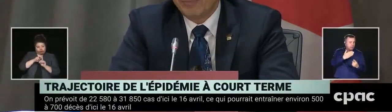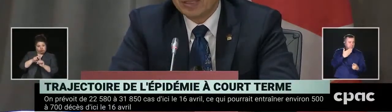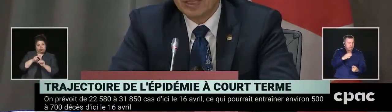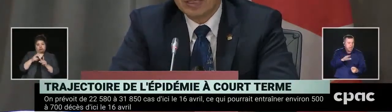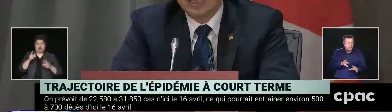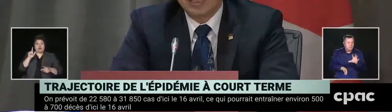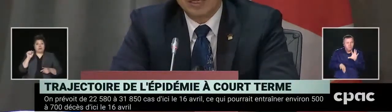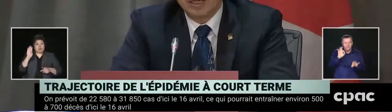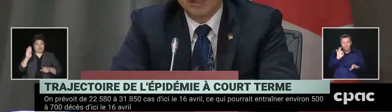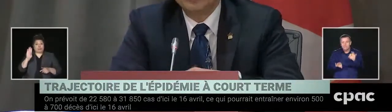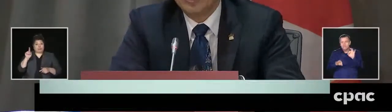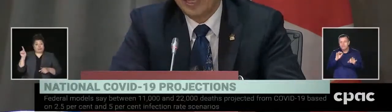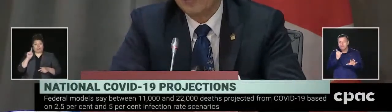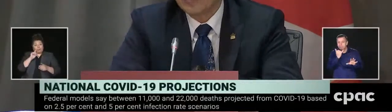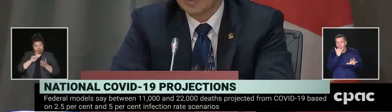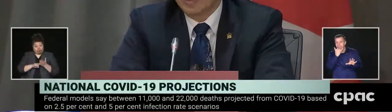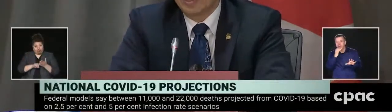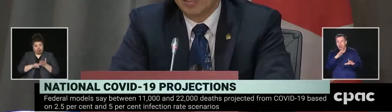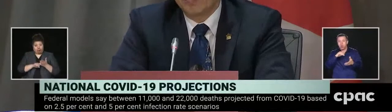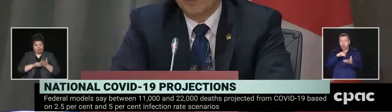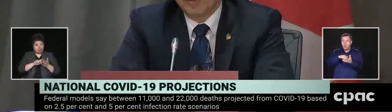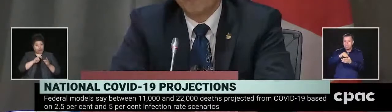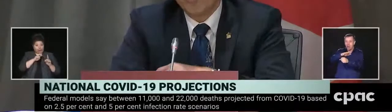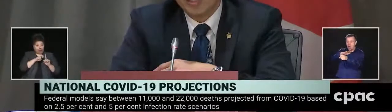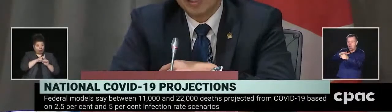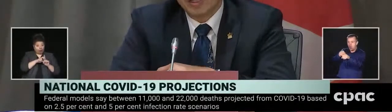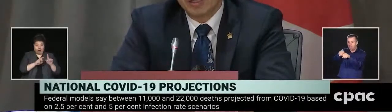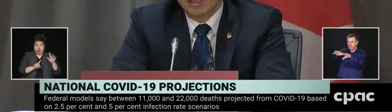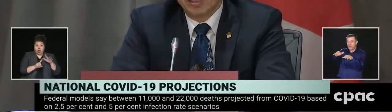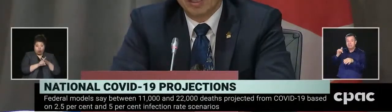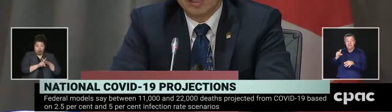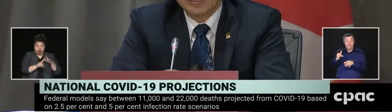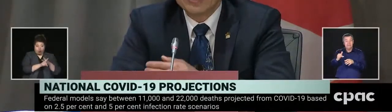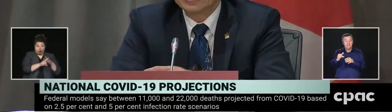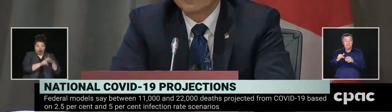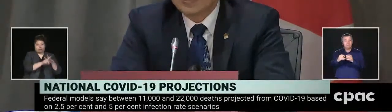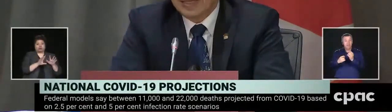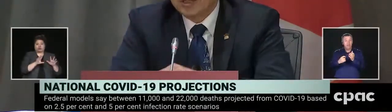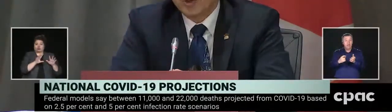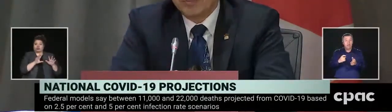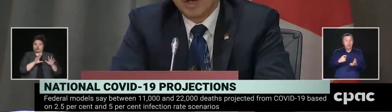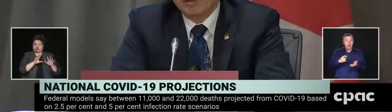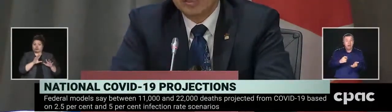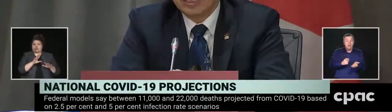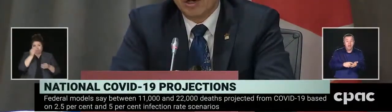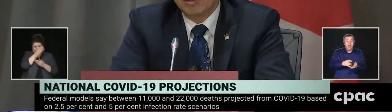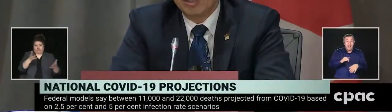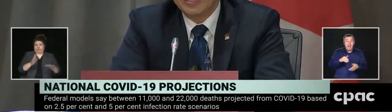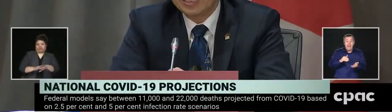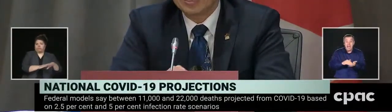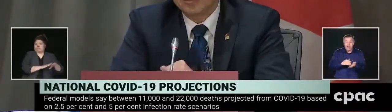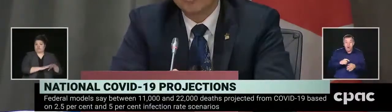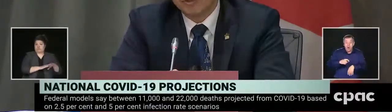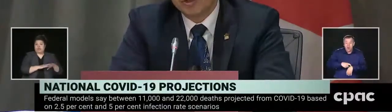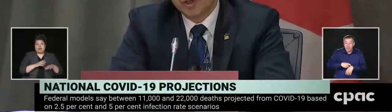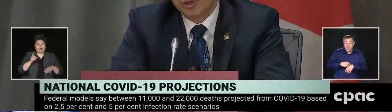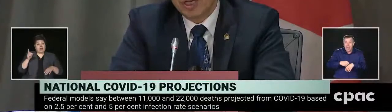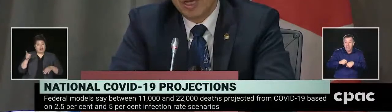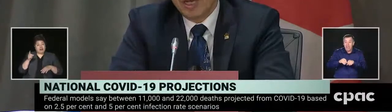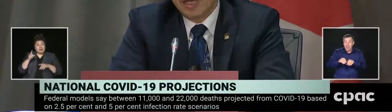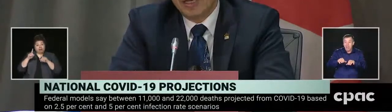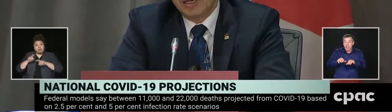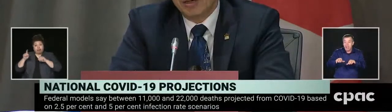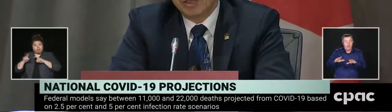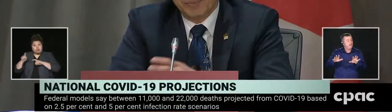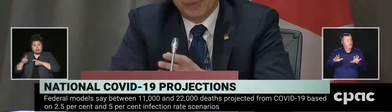des foyers. Parce que s'il y a un délai, on peut pas voir qu'est-ce qui se passe actuellement si on lâche quelques